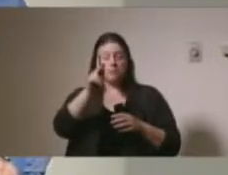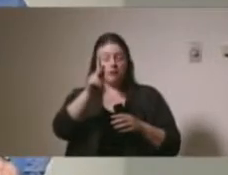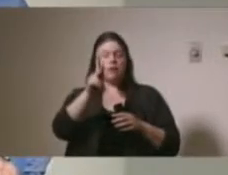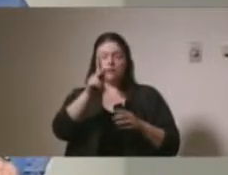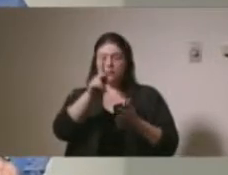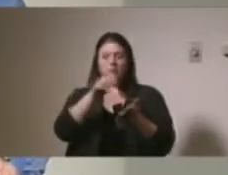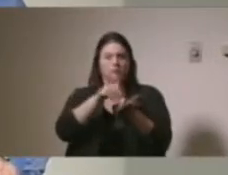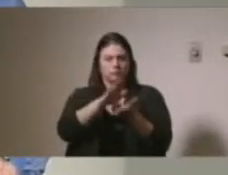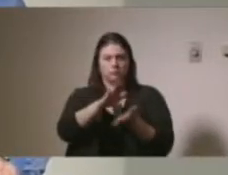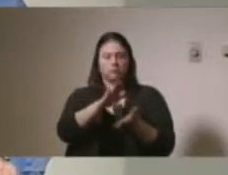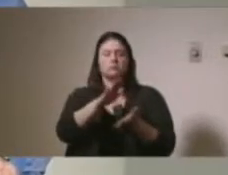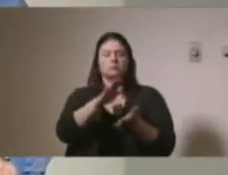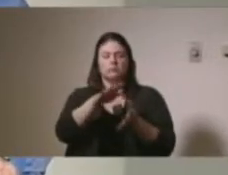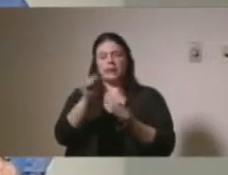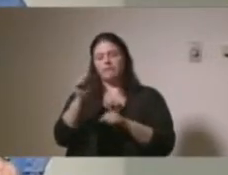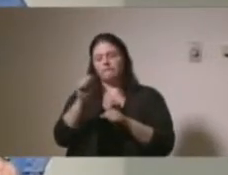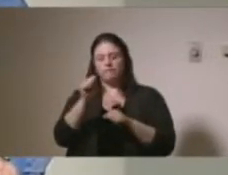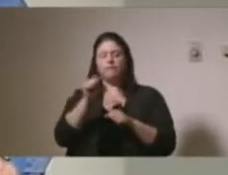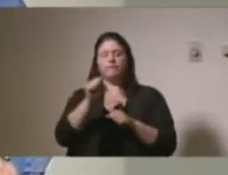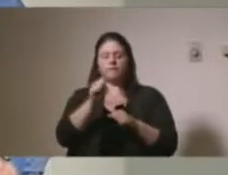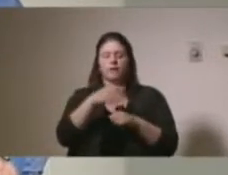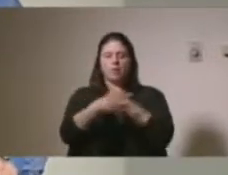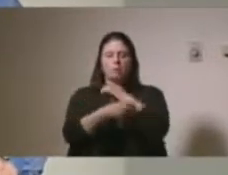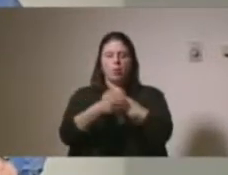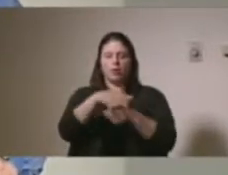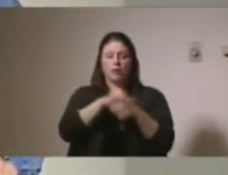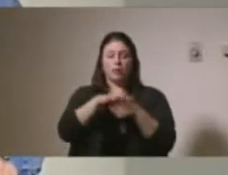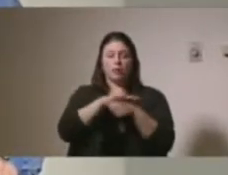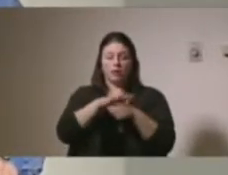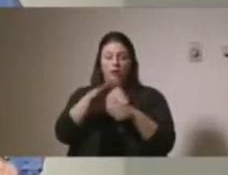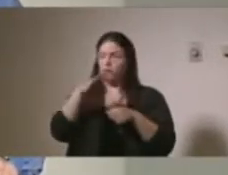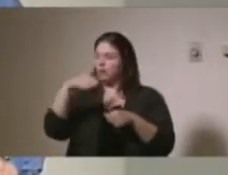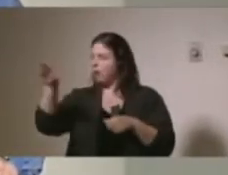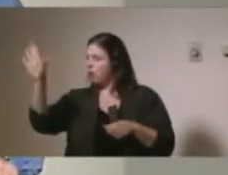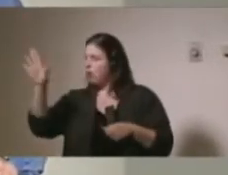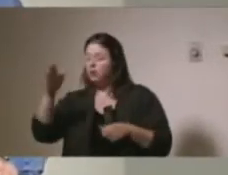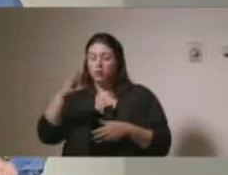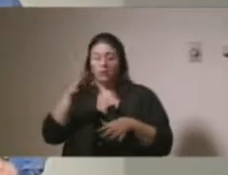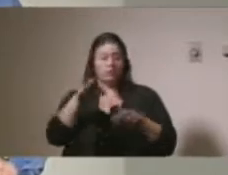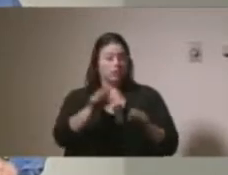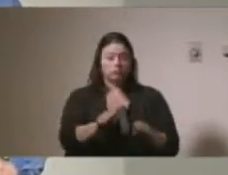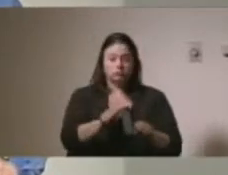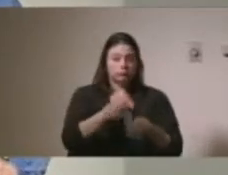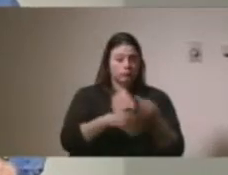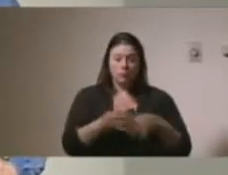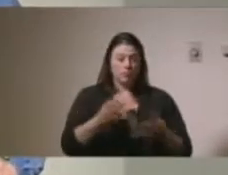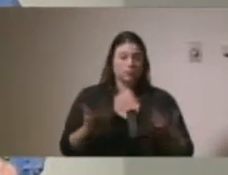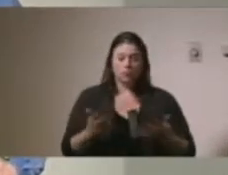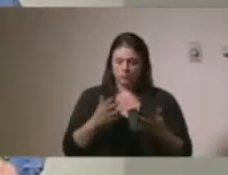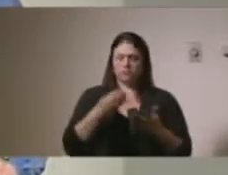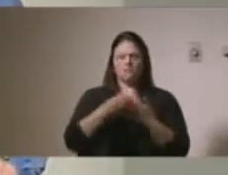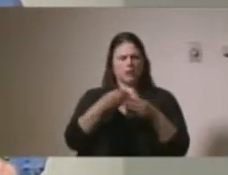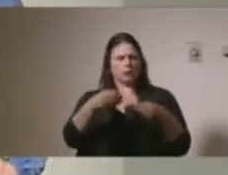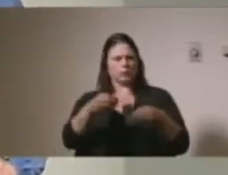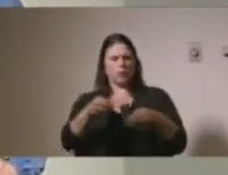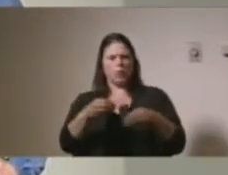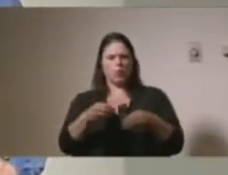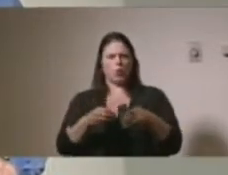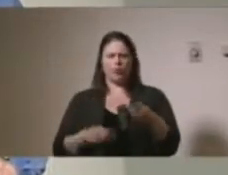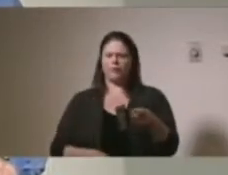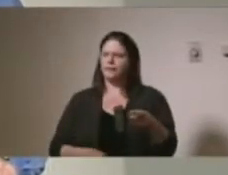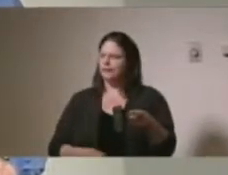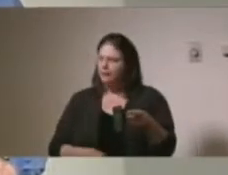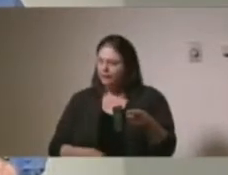And what's replaced the banks? The predatory lending institutions. Adding insult to injury is the fact